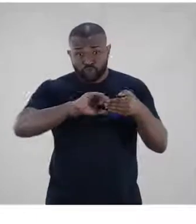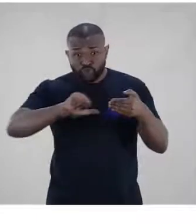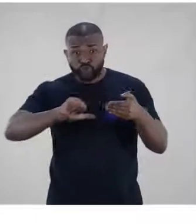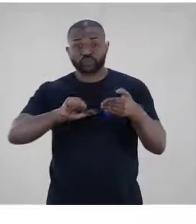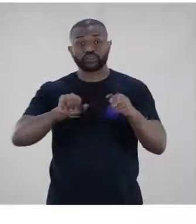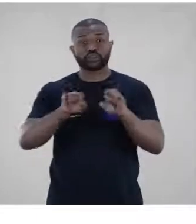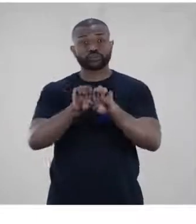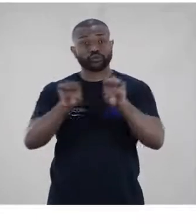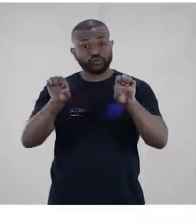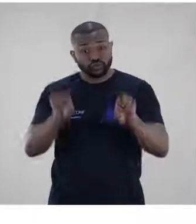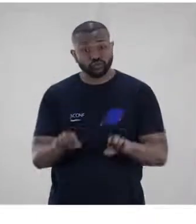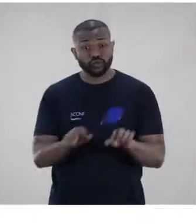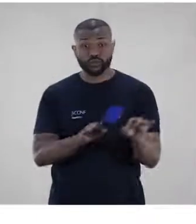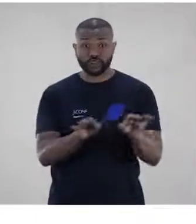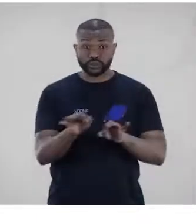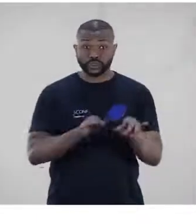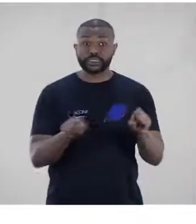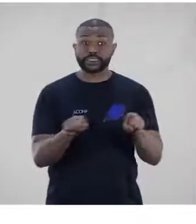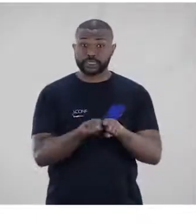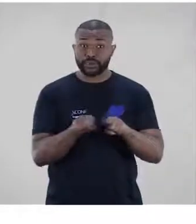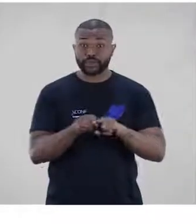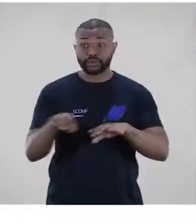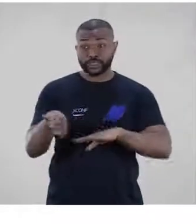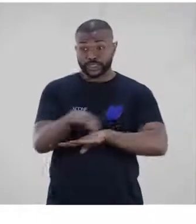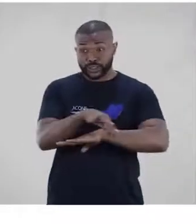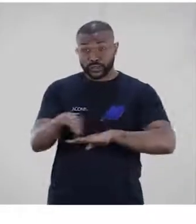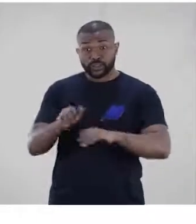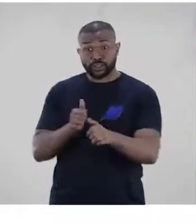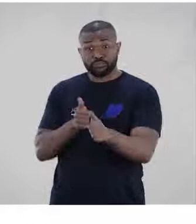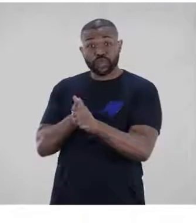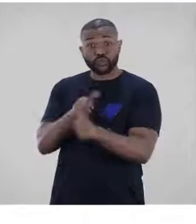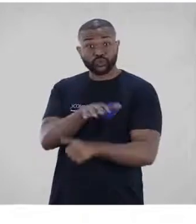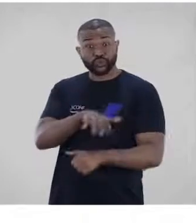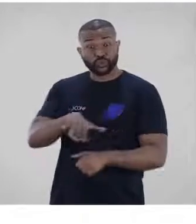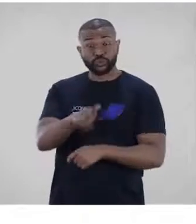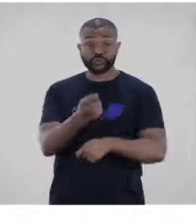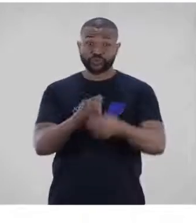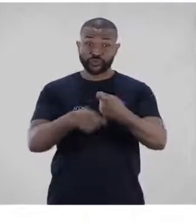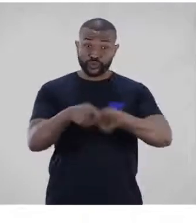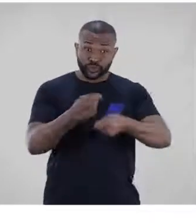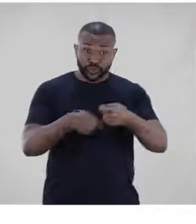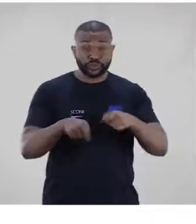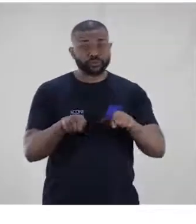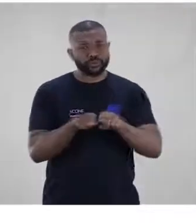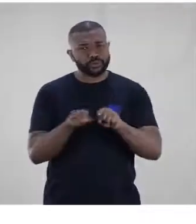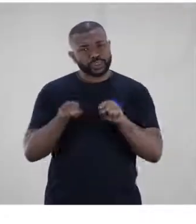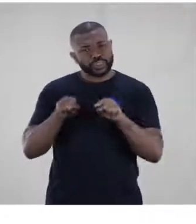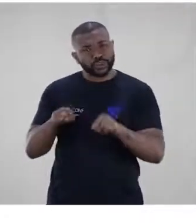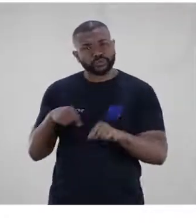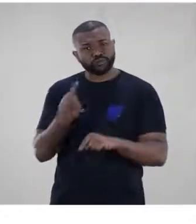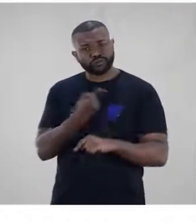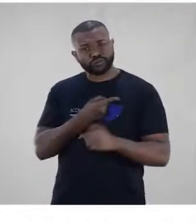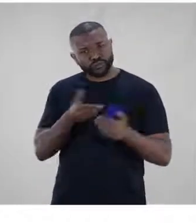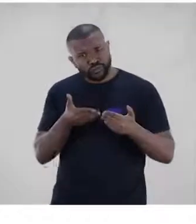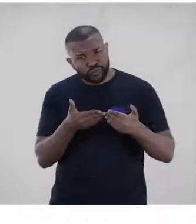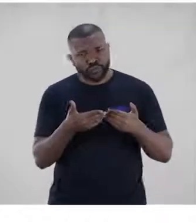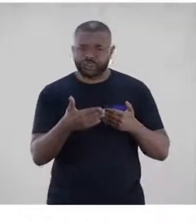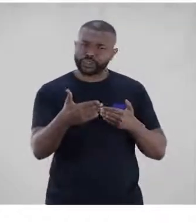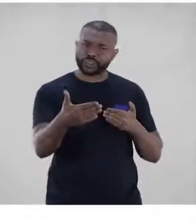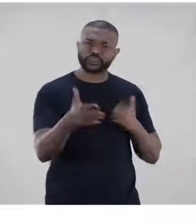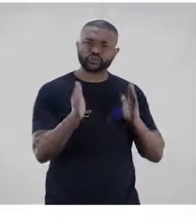organizational structure as well as architectural structure around the bounded context of business domain, is something that we have